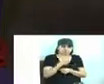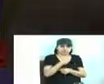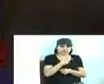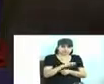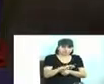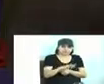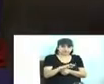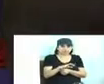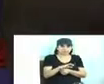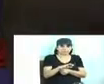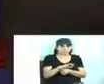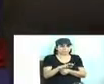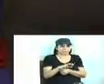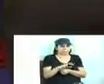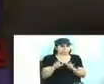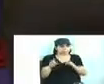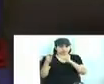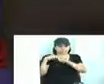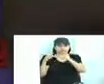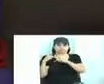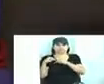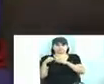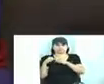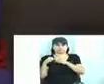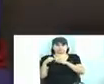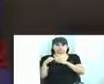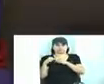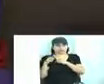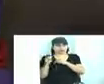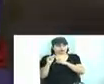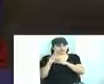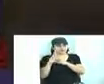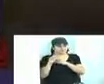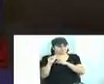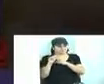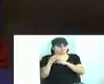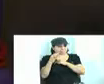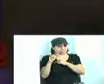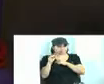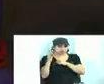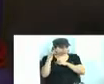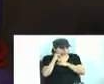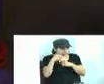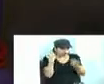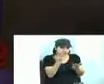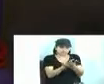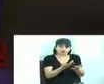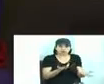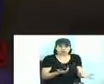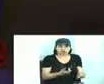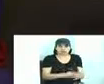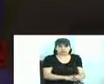Christ. It's like 5,000 if you go all the way back to Abraham. So why haven't we got there yet?